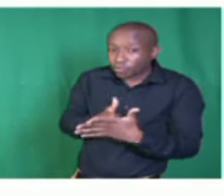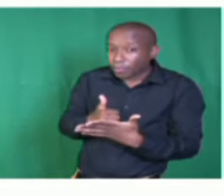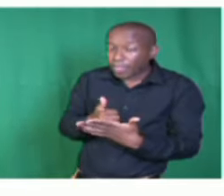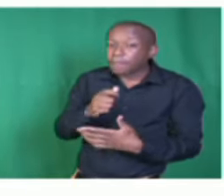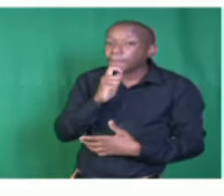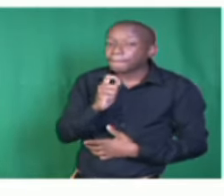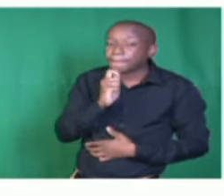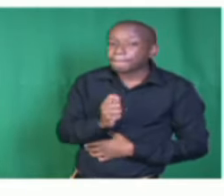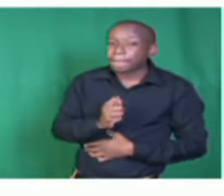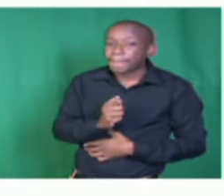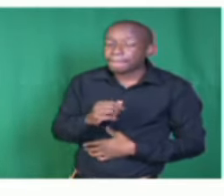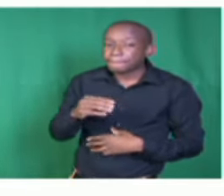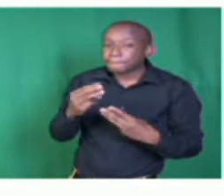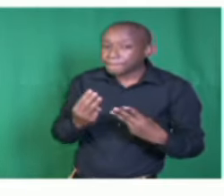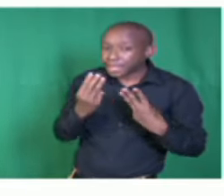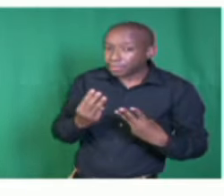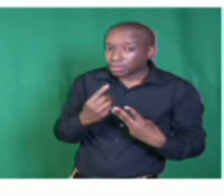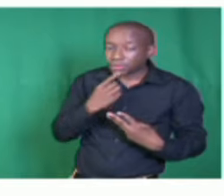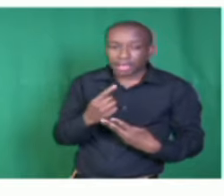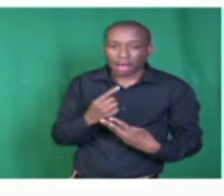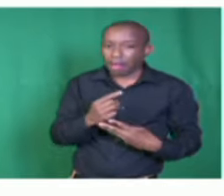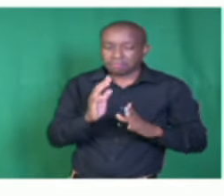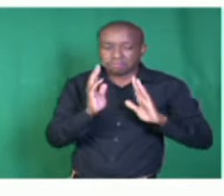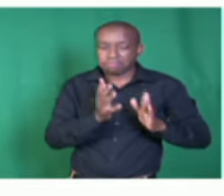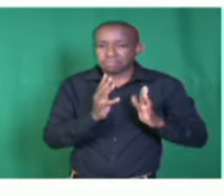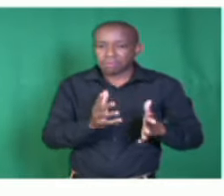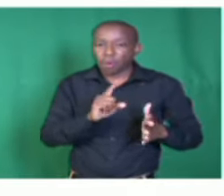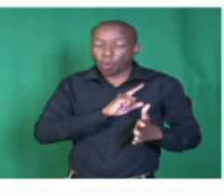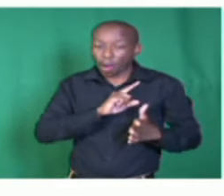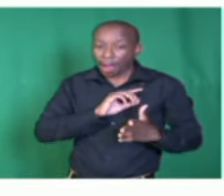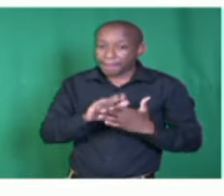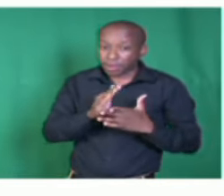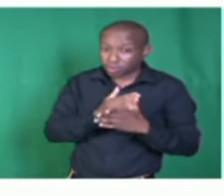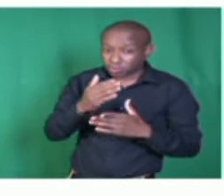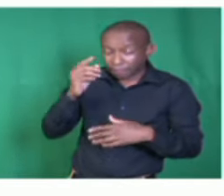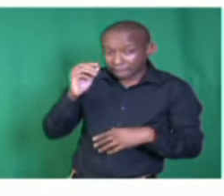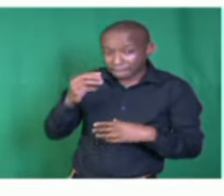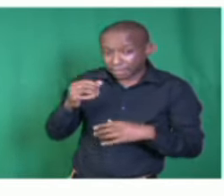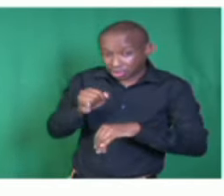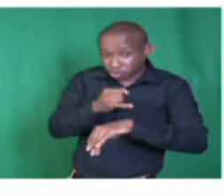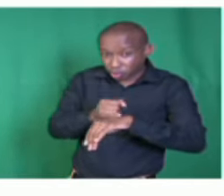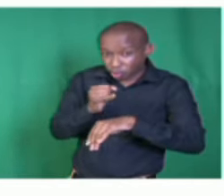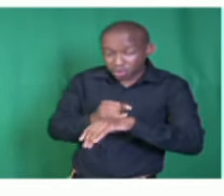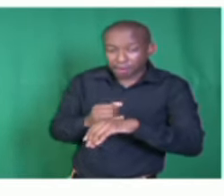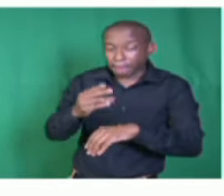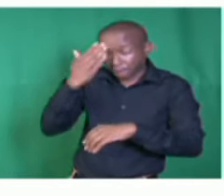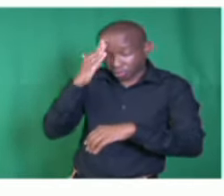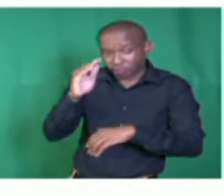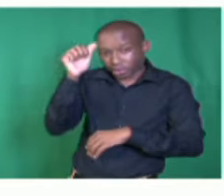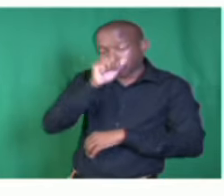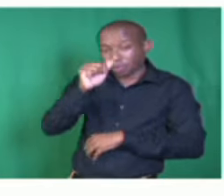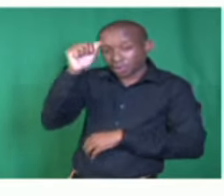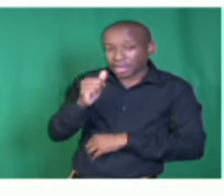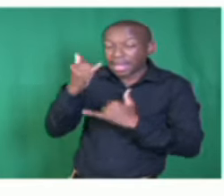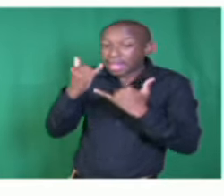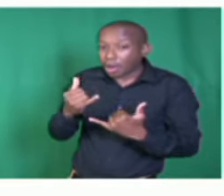from men, the people will stone them because they believe that John the Baptist was a great prophet of God. If they